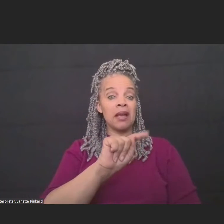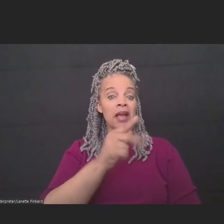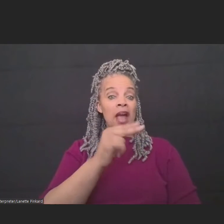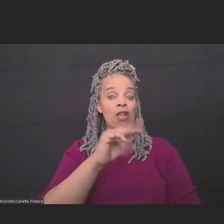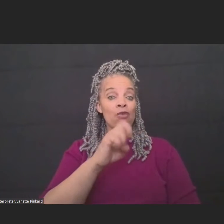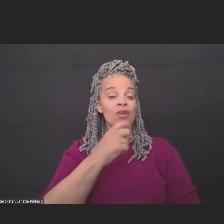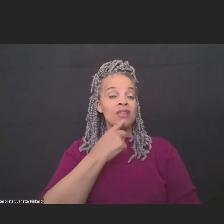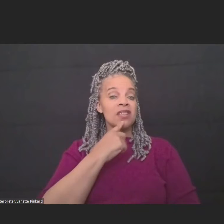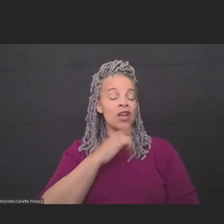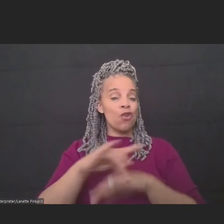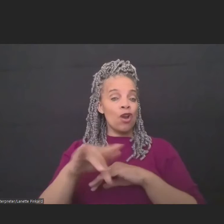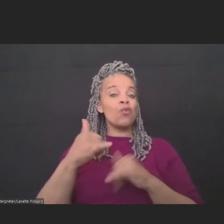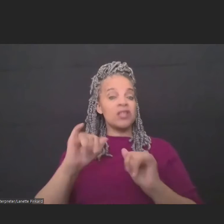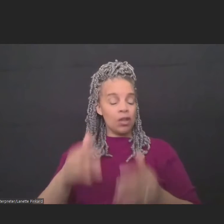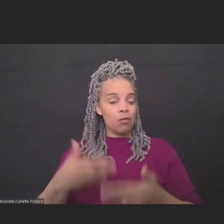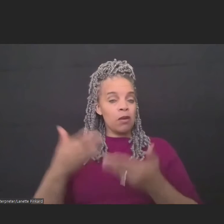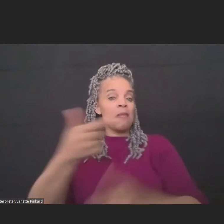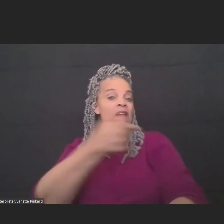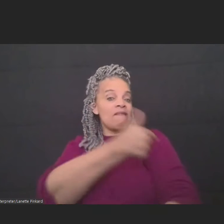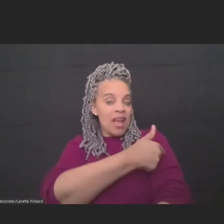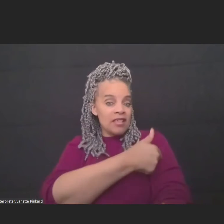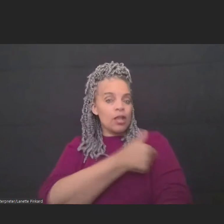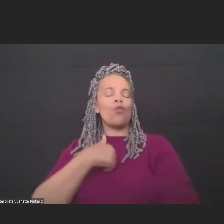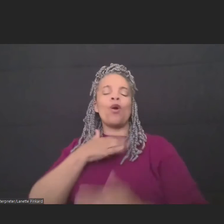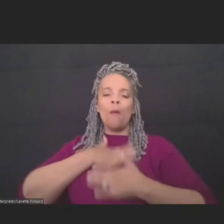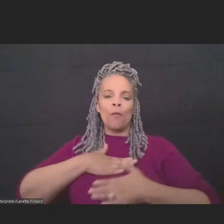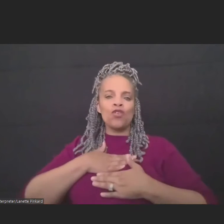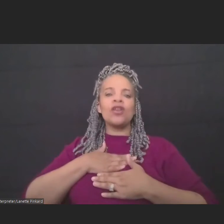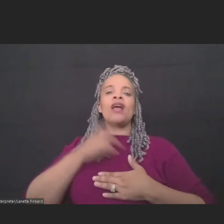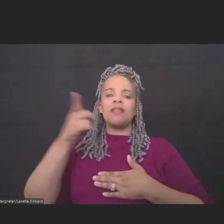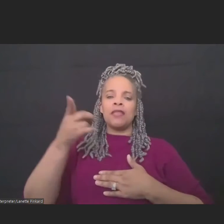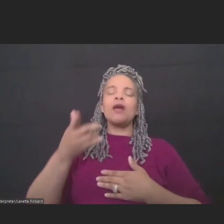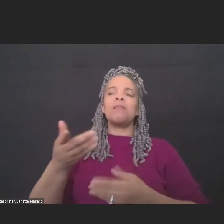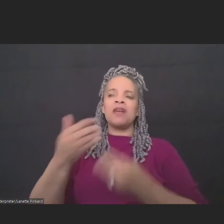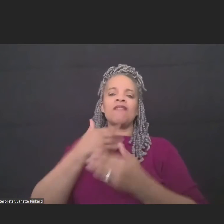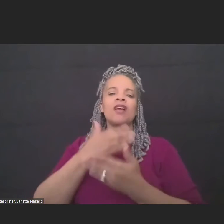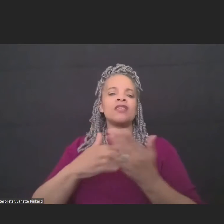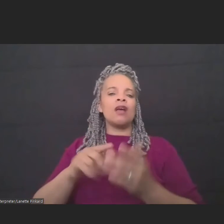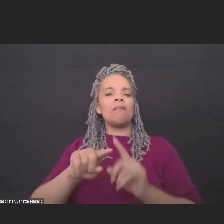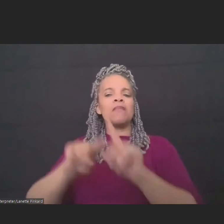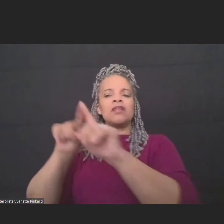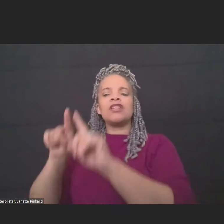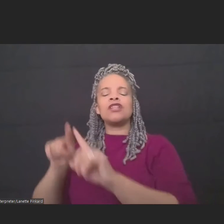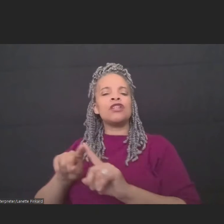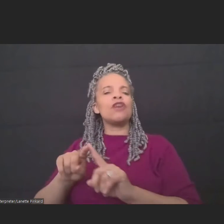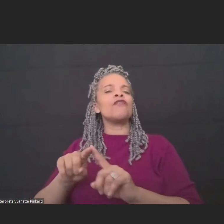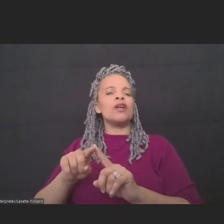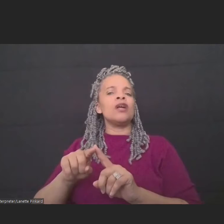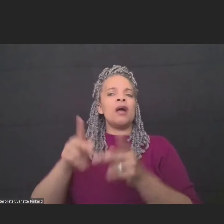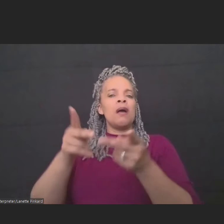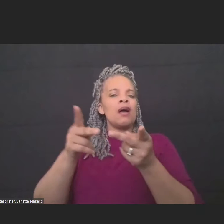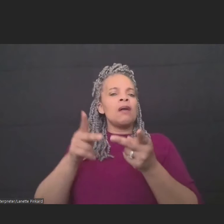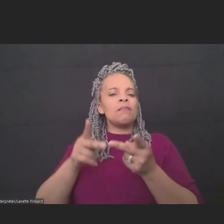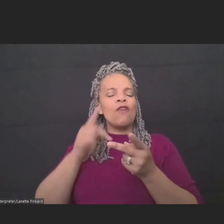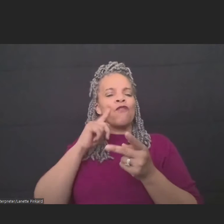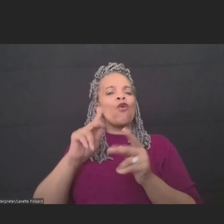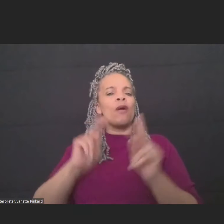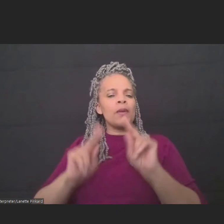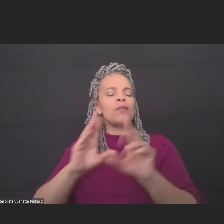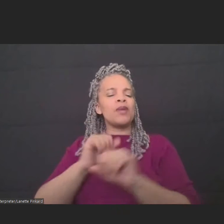them with vaccines, and we appreciate them providing some alternative locations for citizens to get